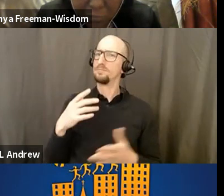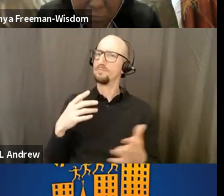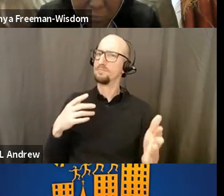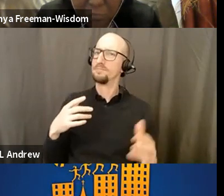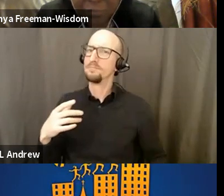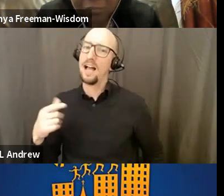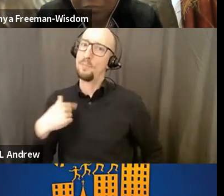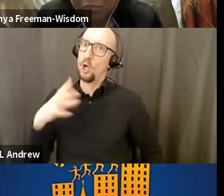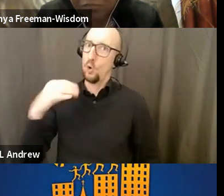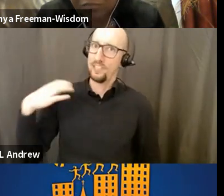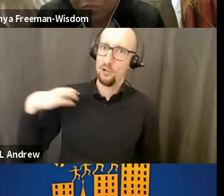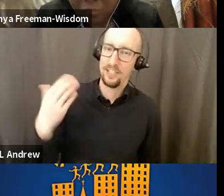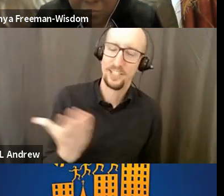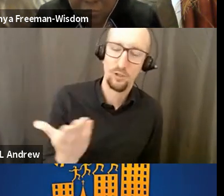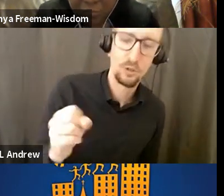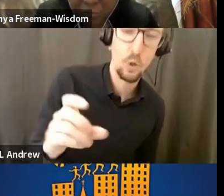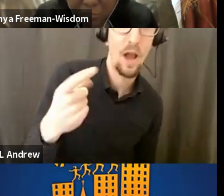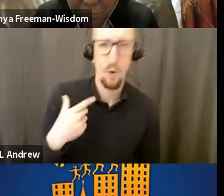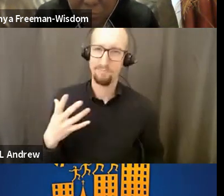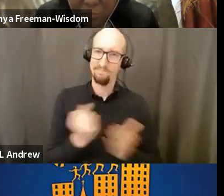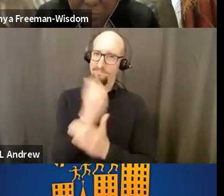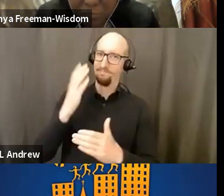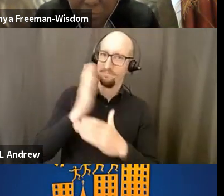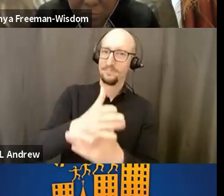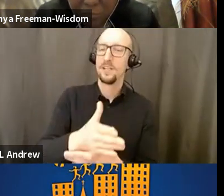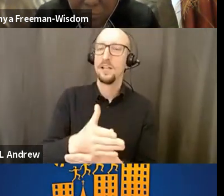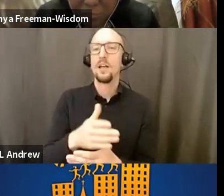put out by